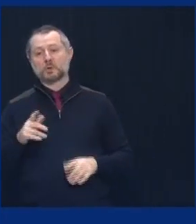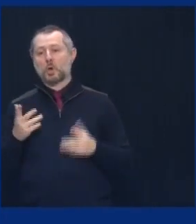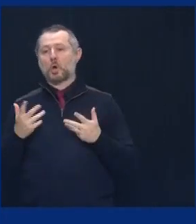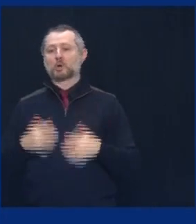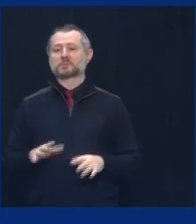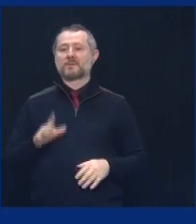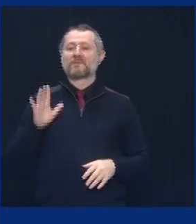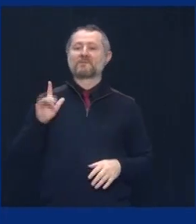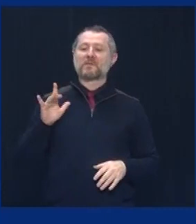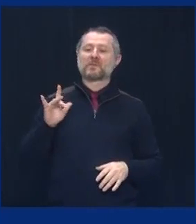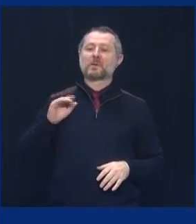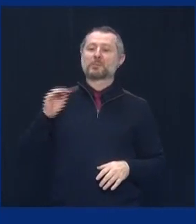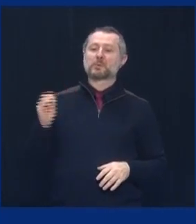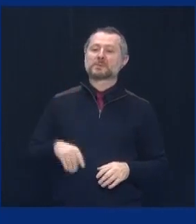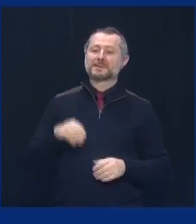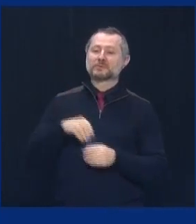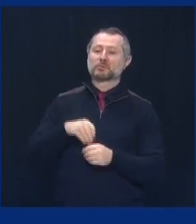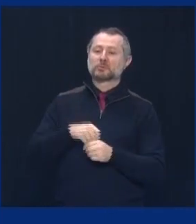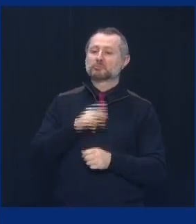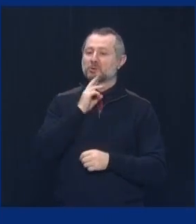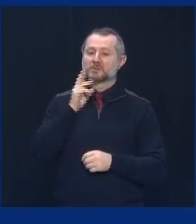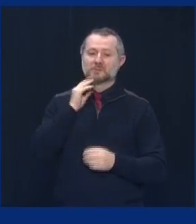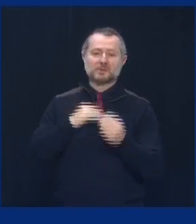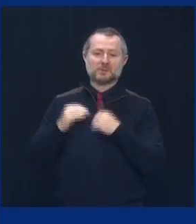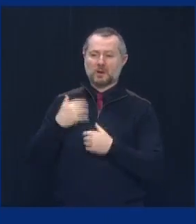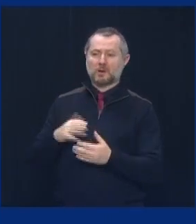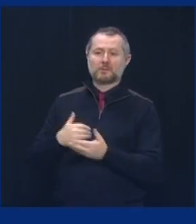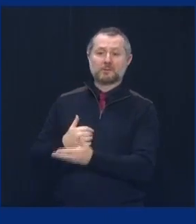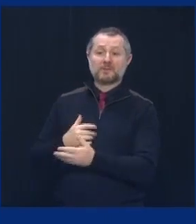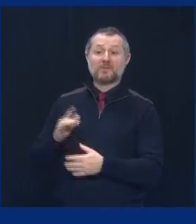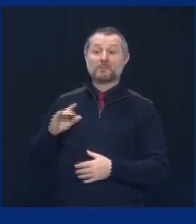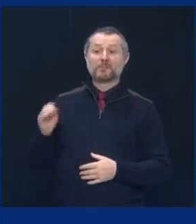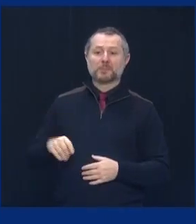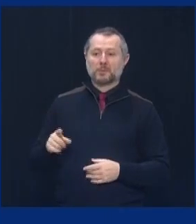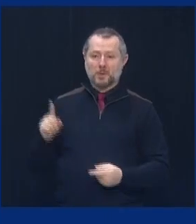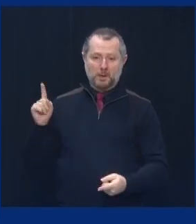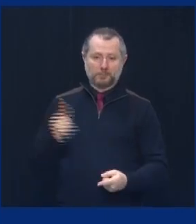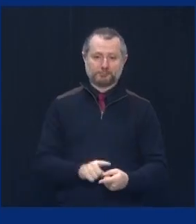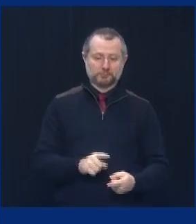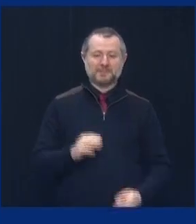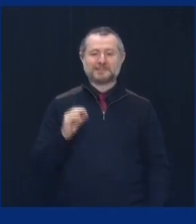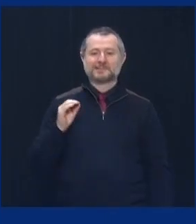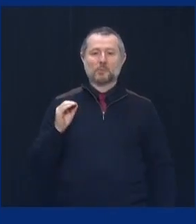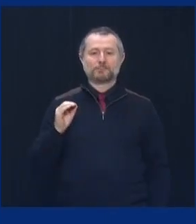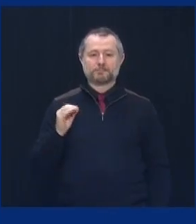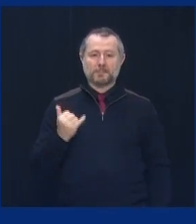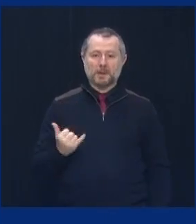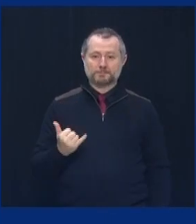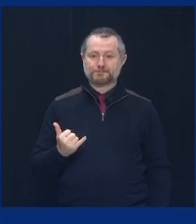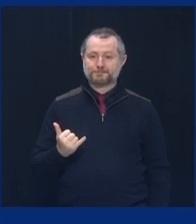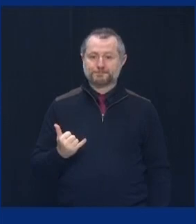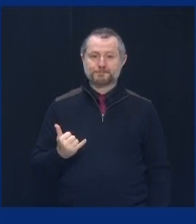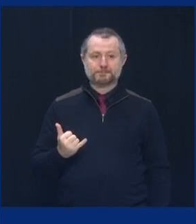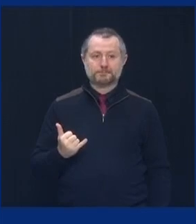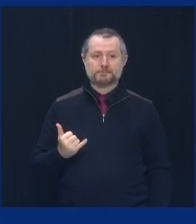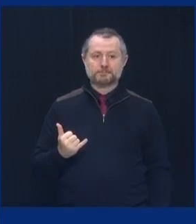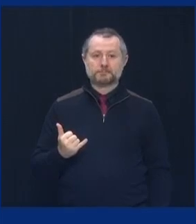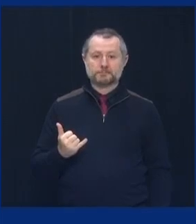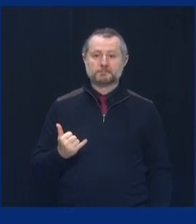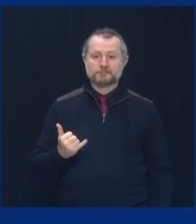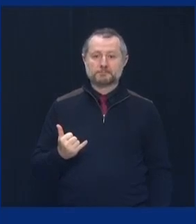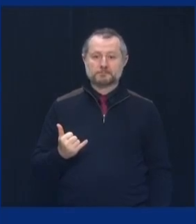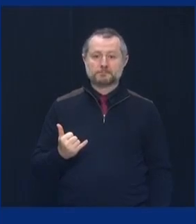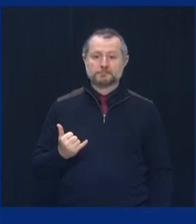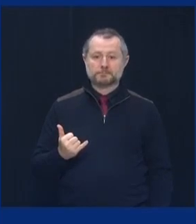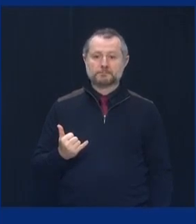25% of indoor dining. So they're going from 25% indoor dining to zero. We have compensated in